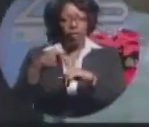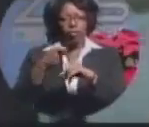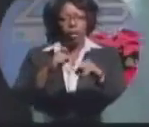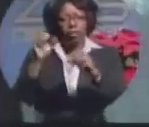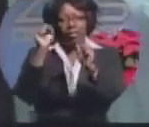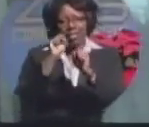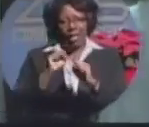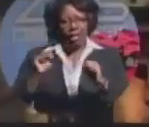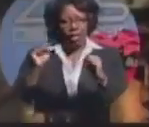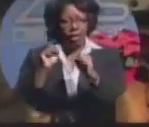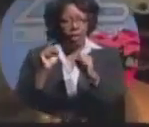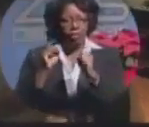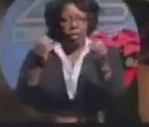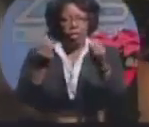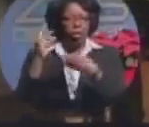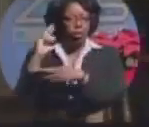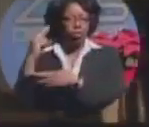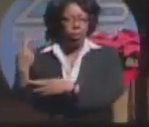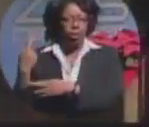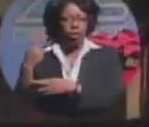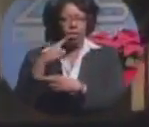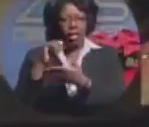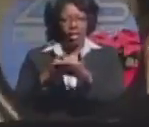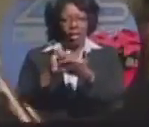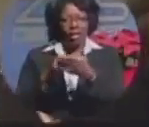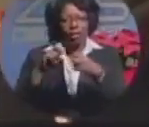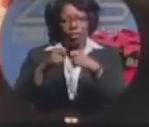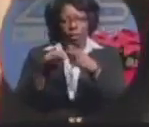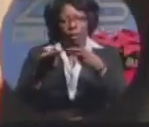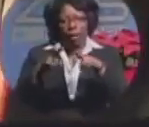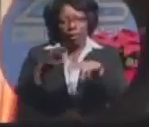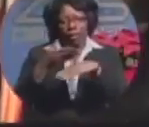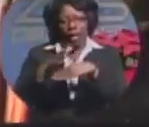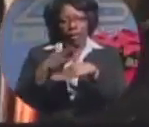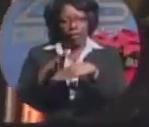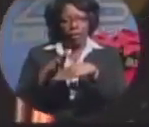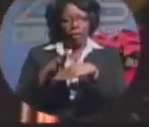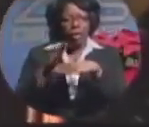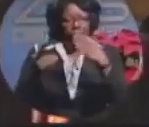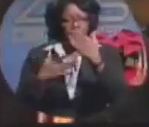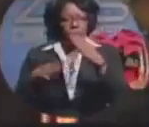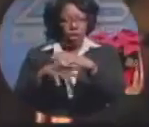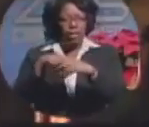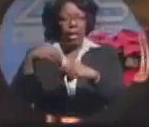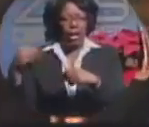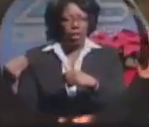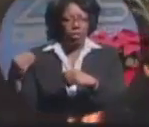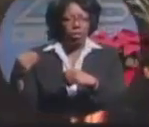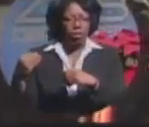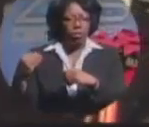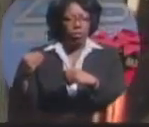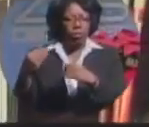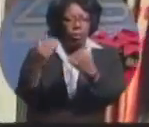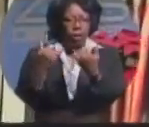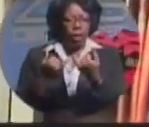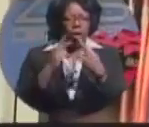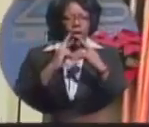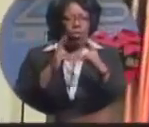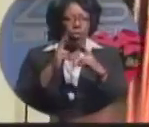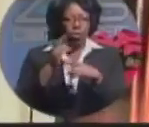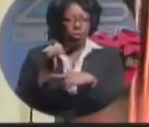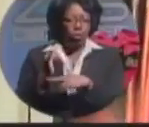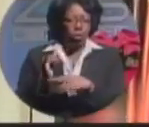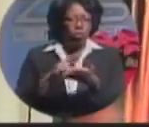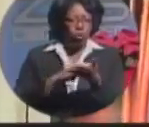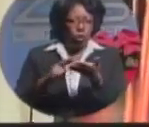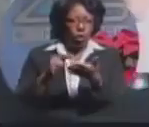Saturday. Officials initially believed the problem happened after a power supply to the transmitter burned out. Broadcast engineer with recording media and